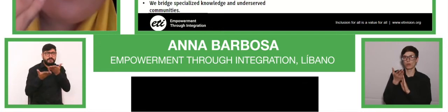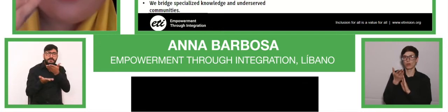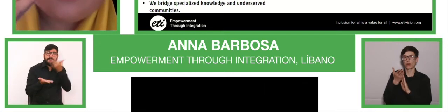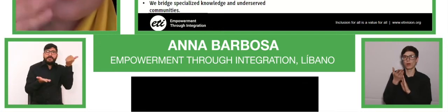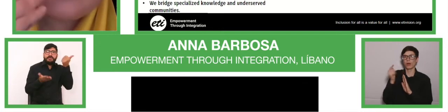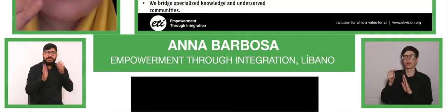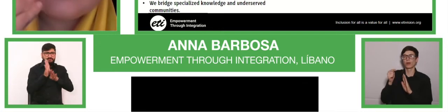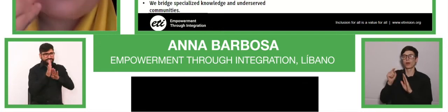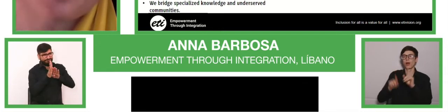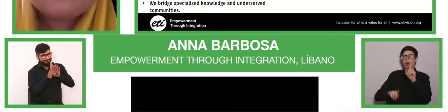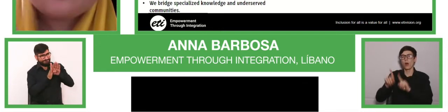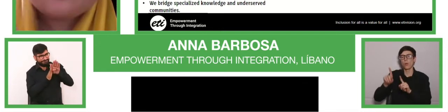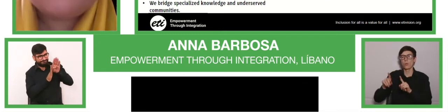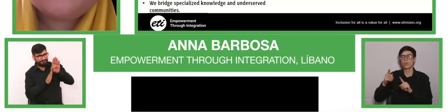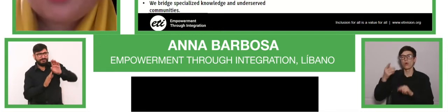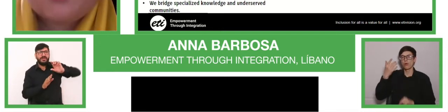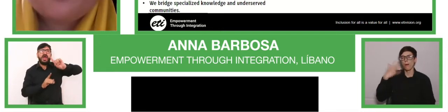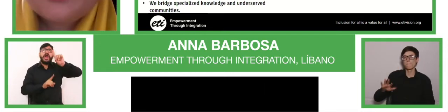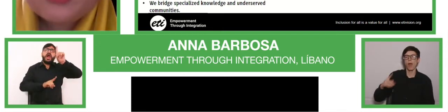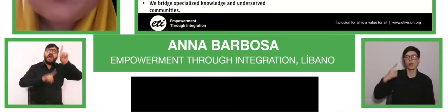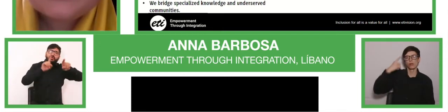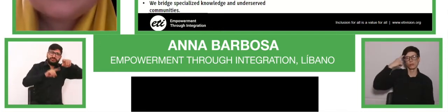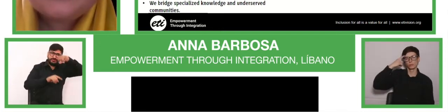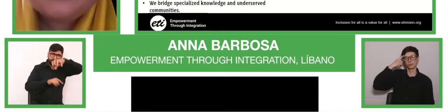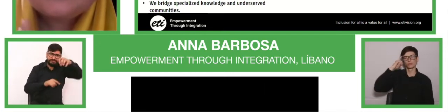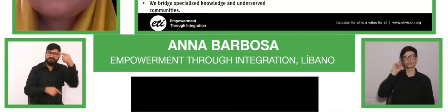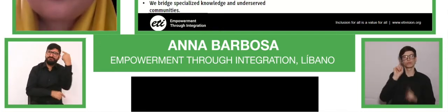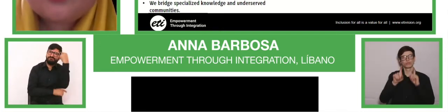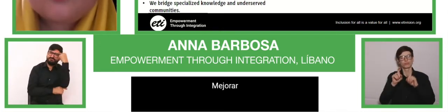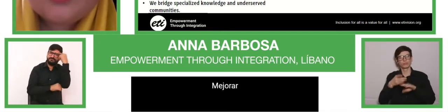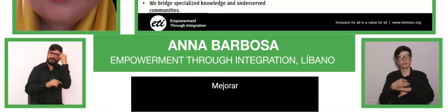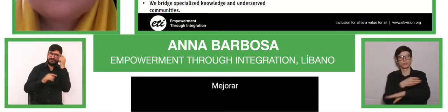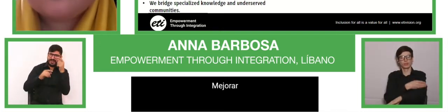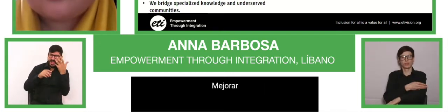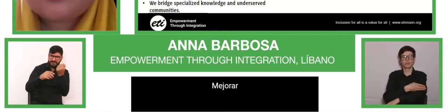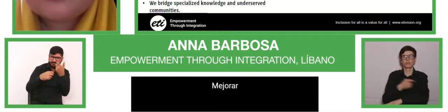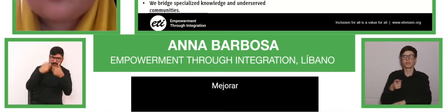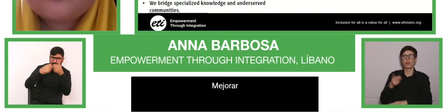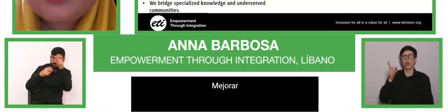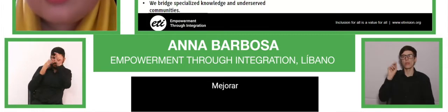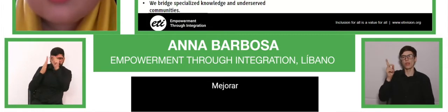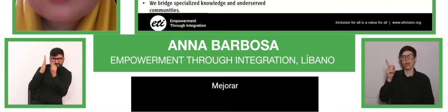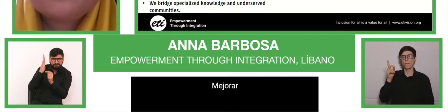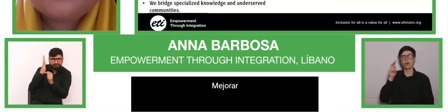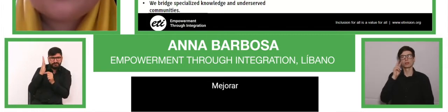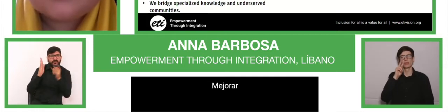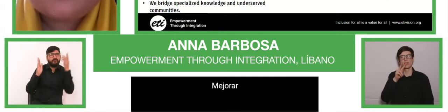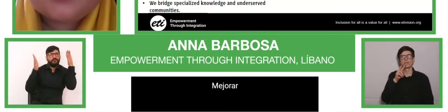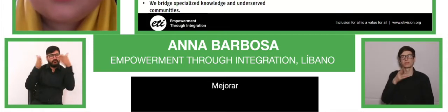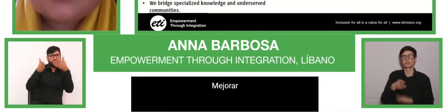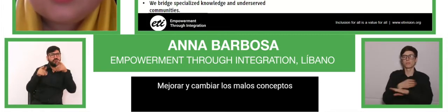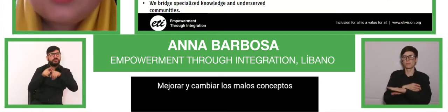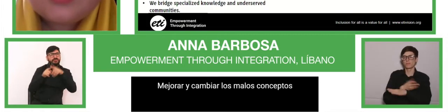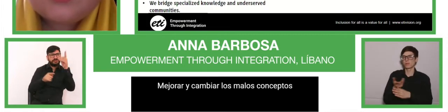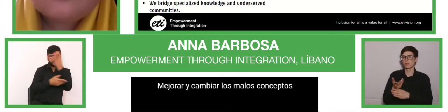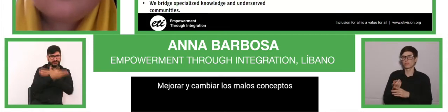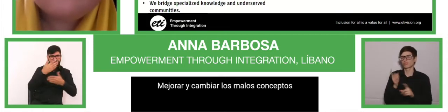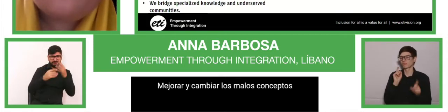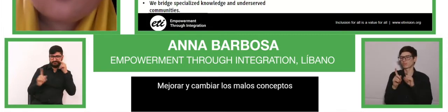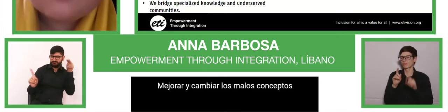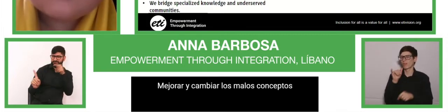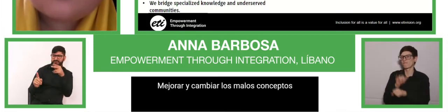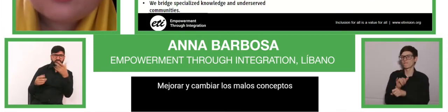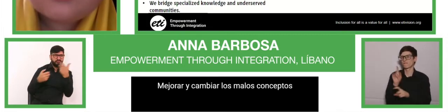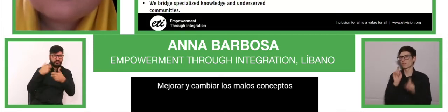curses or having this as a product of divine punishment, historical and intergenerational prejudice against people with disabilities, and